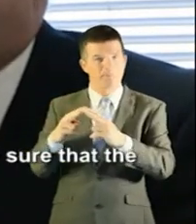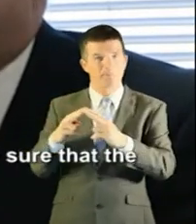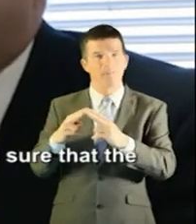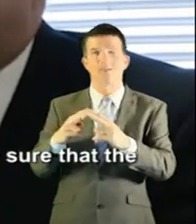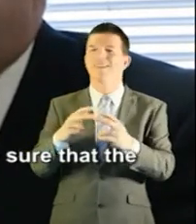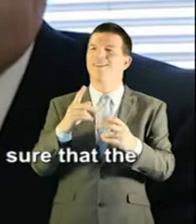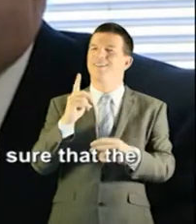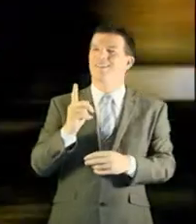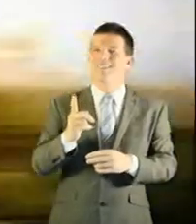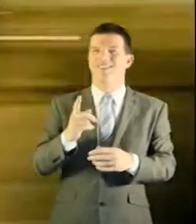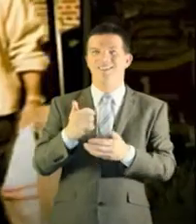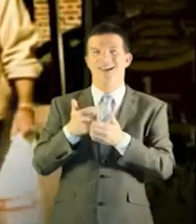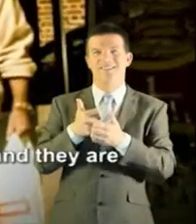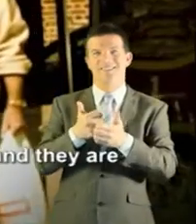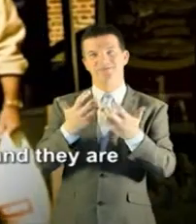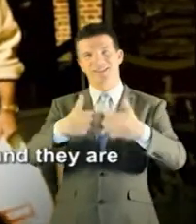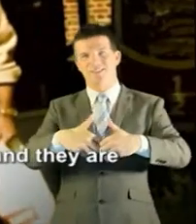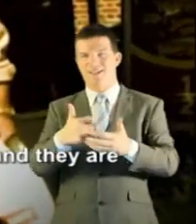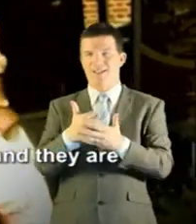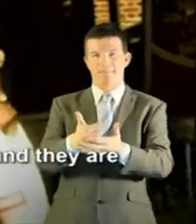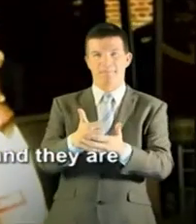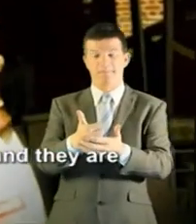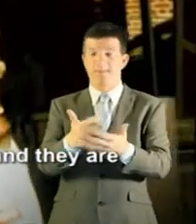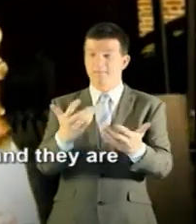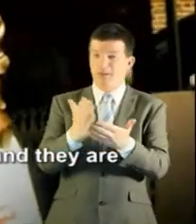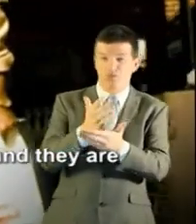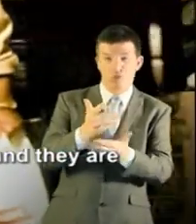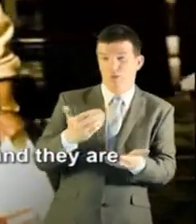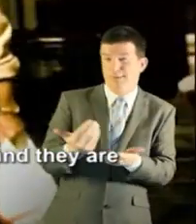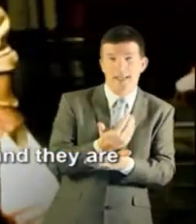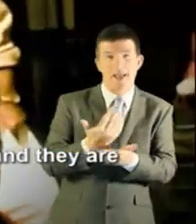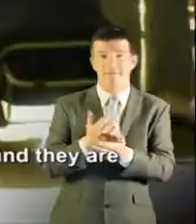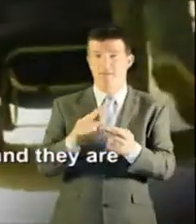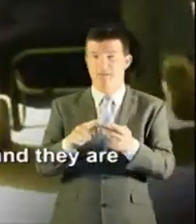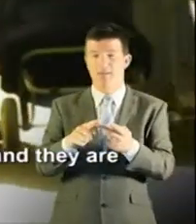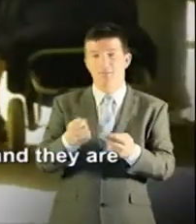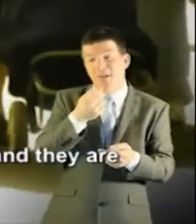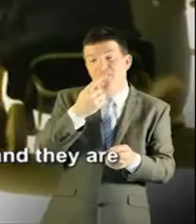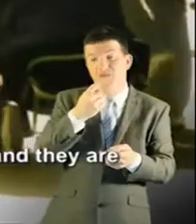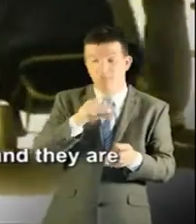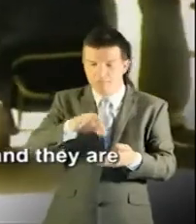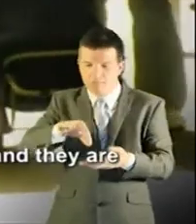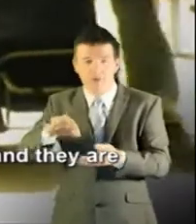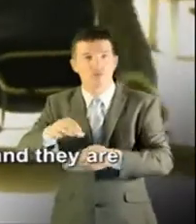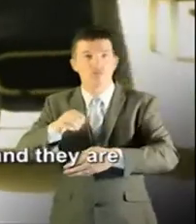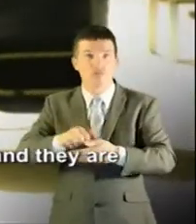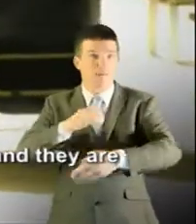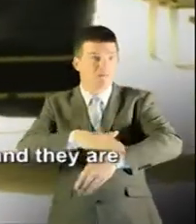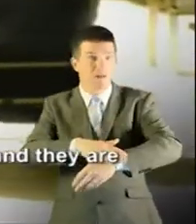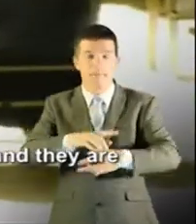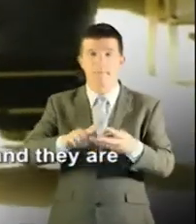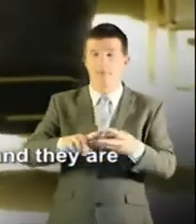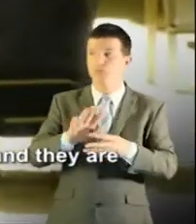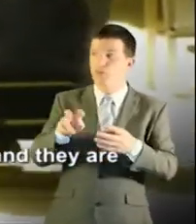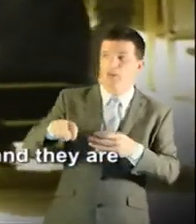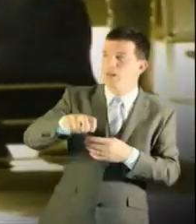at home and looked after. They're taking their medication at the right time and that they aren't wandering or doing anything that would put